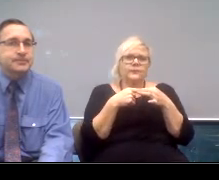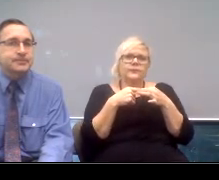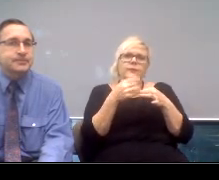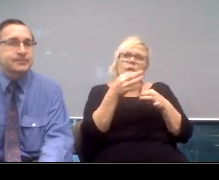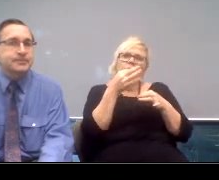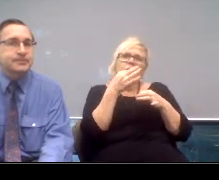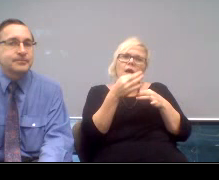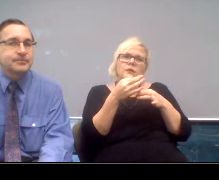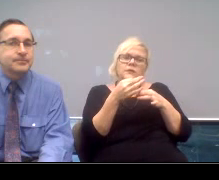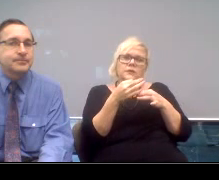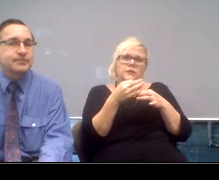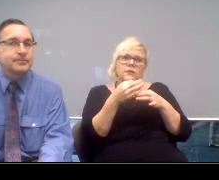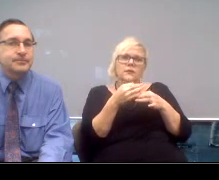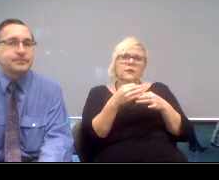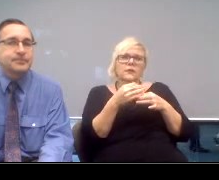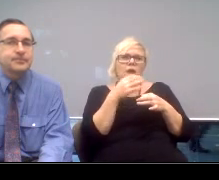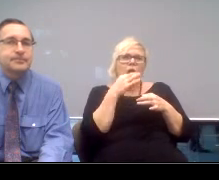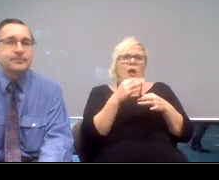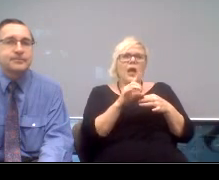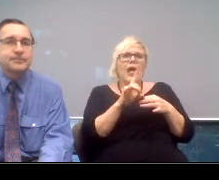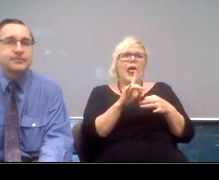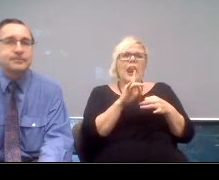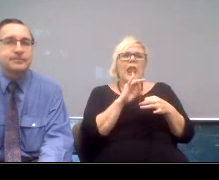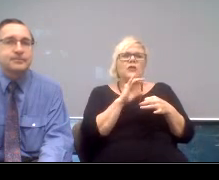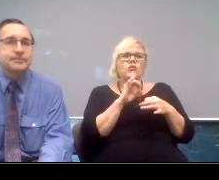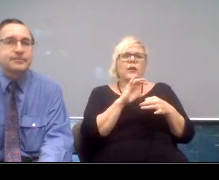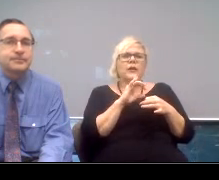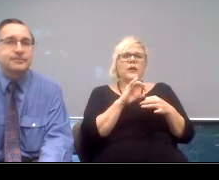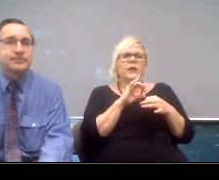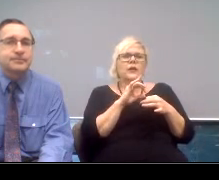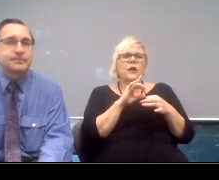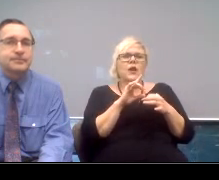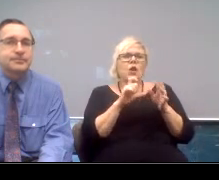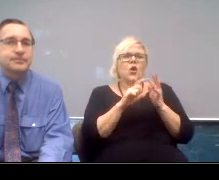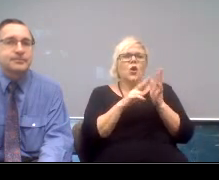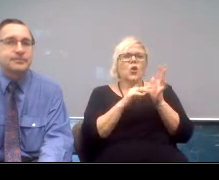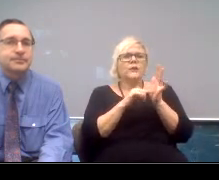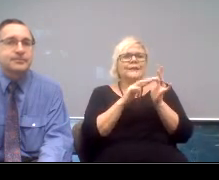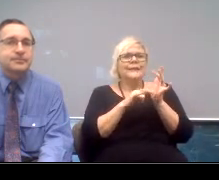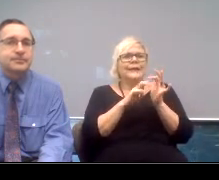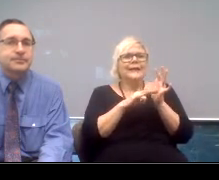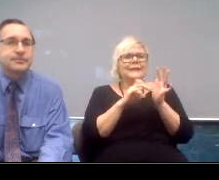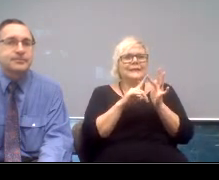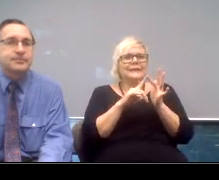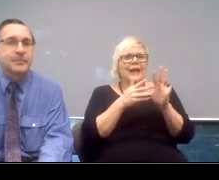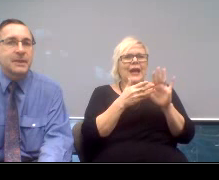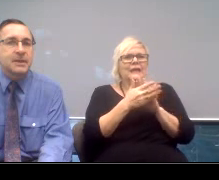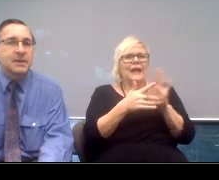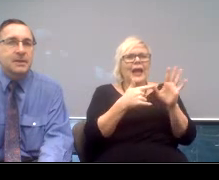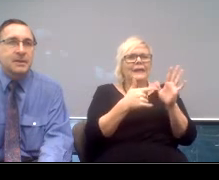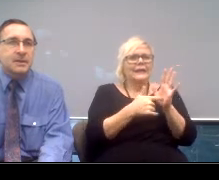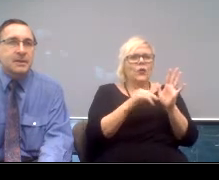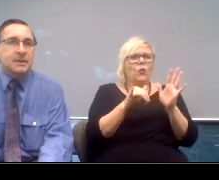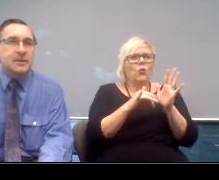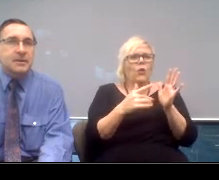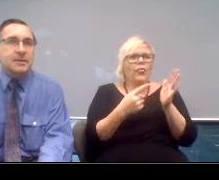Does electronic continence assessment fall under AT or therapy?